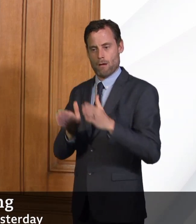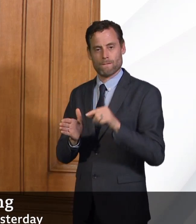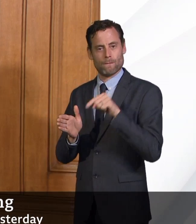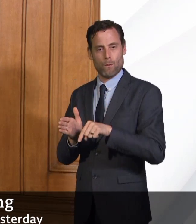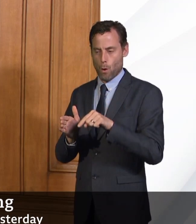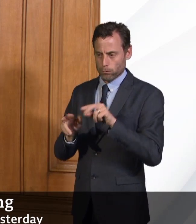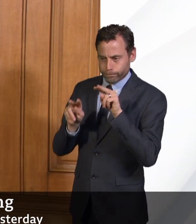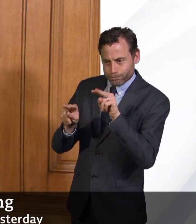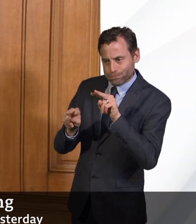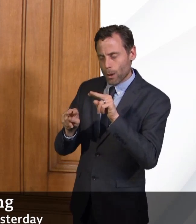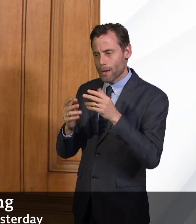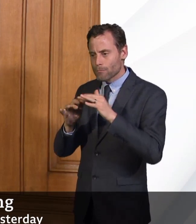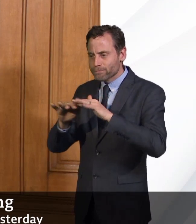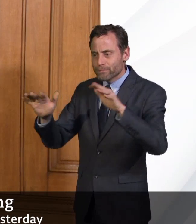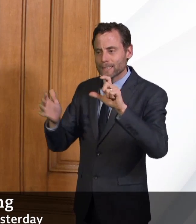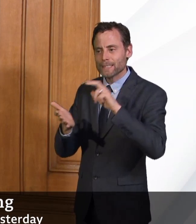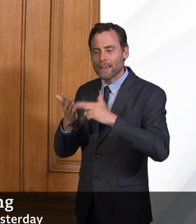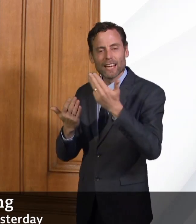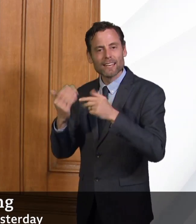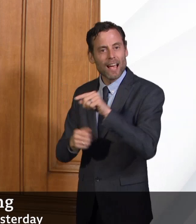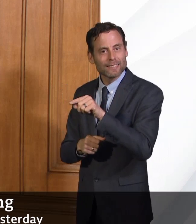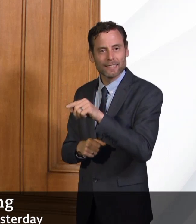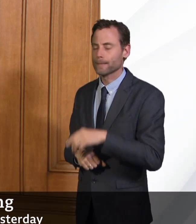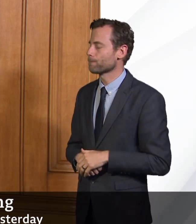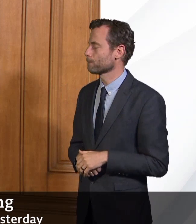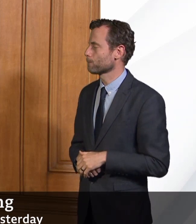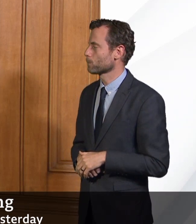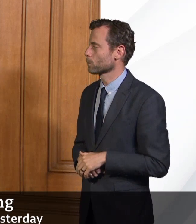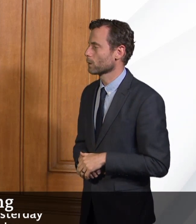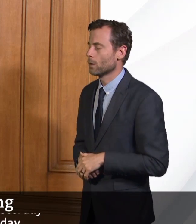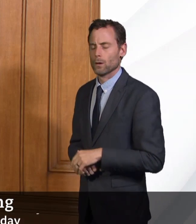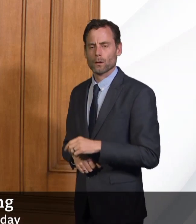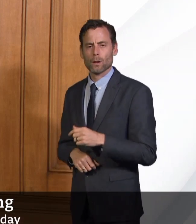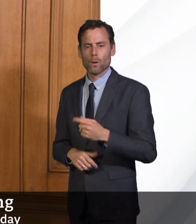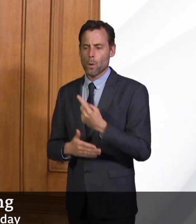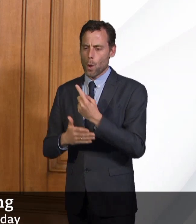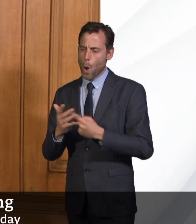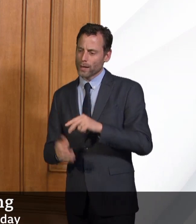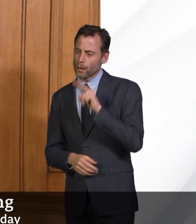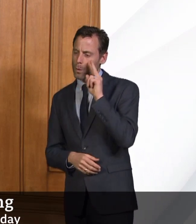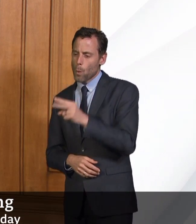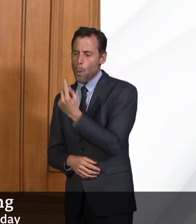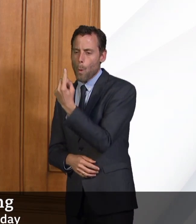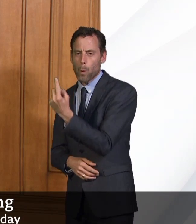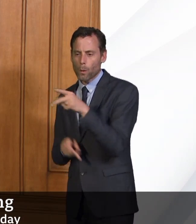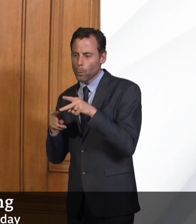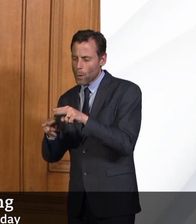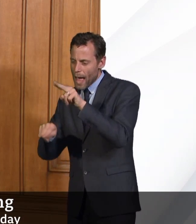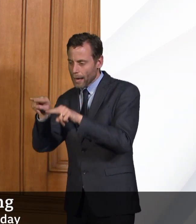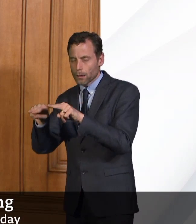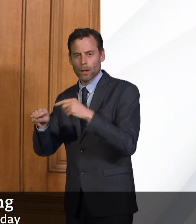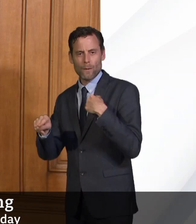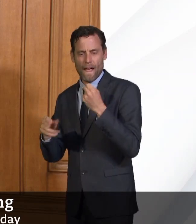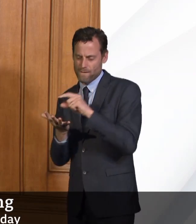with, but other data as it becomes available. So it won't be just one thing, it will be a range of indicators.